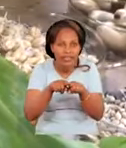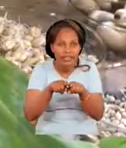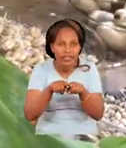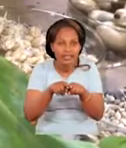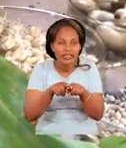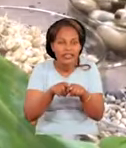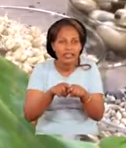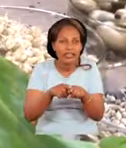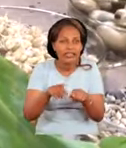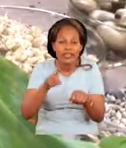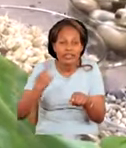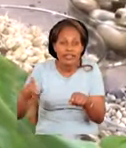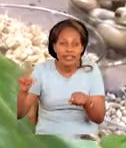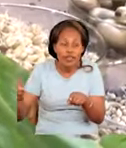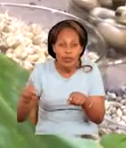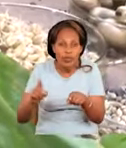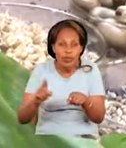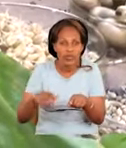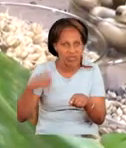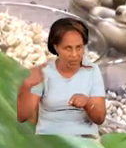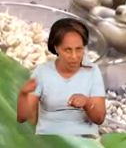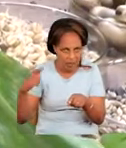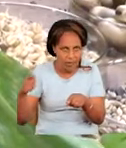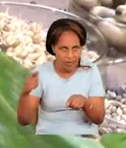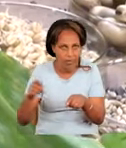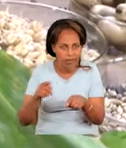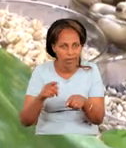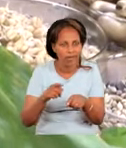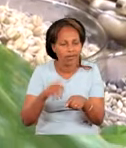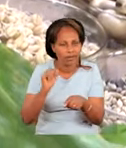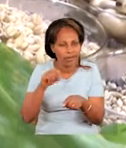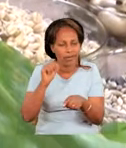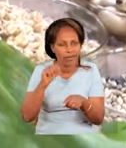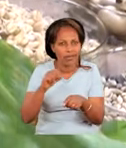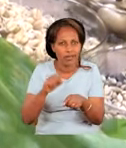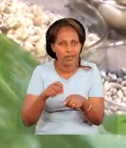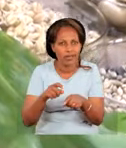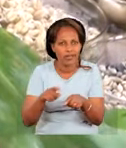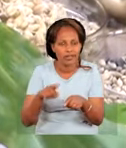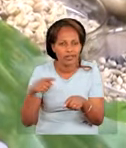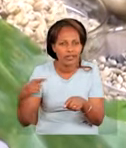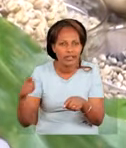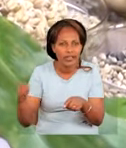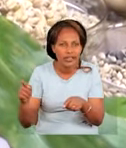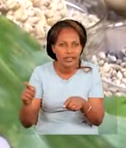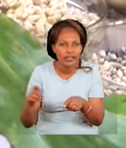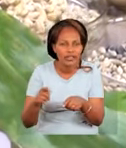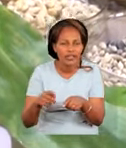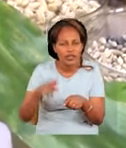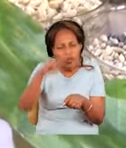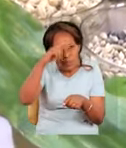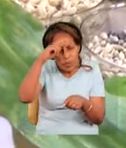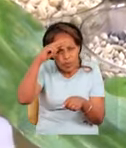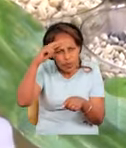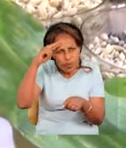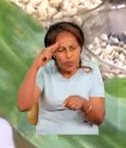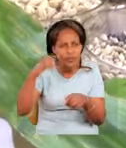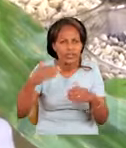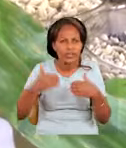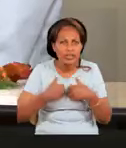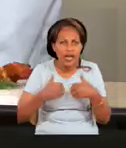They both are green. Yes, they are both green, but why are they green? Because they contain a